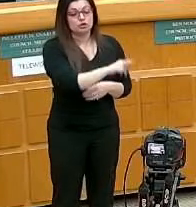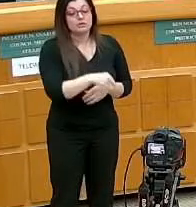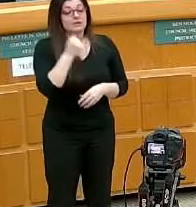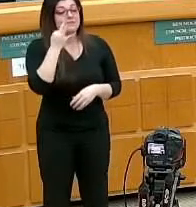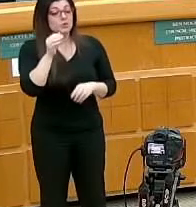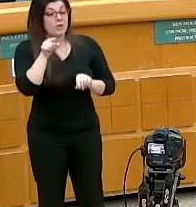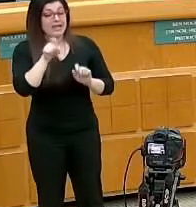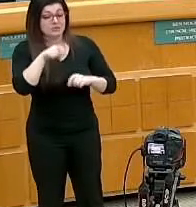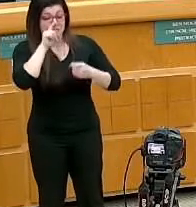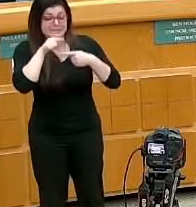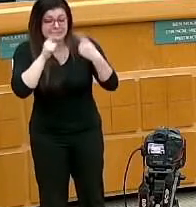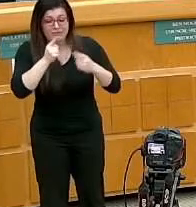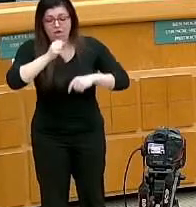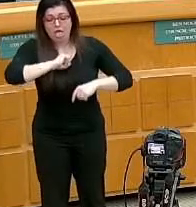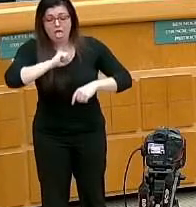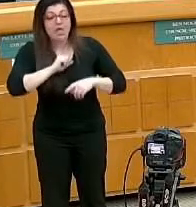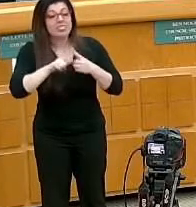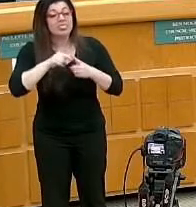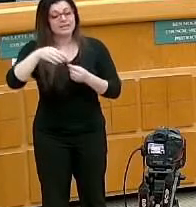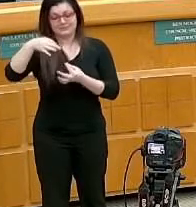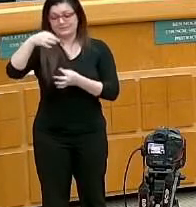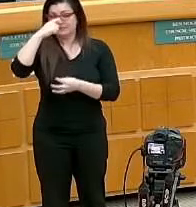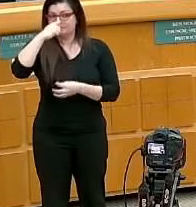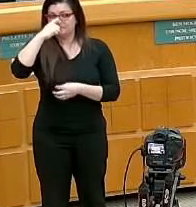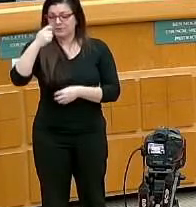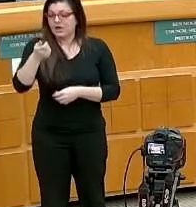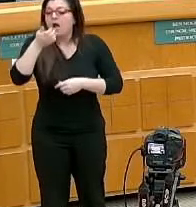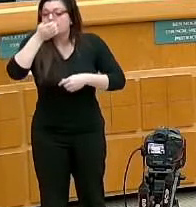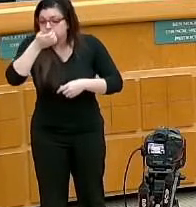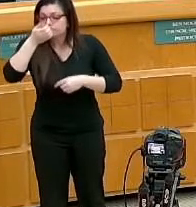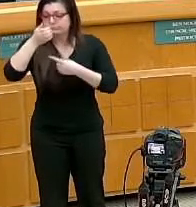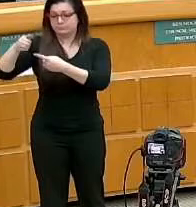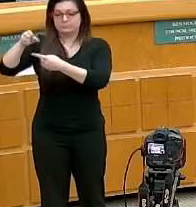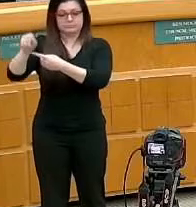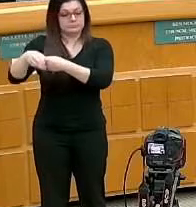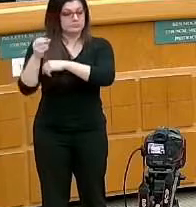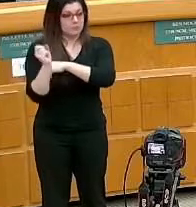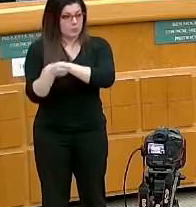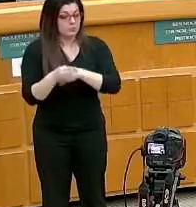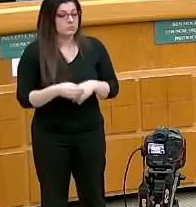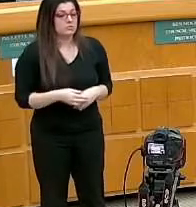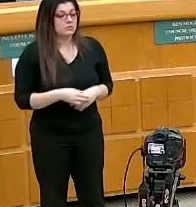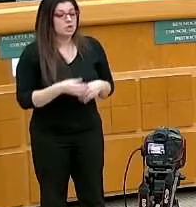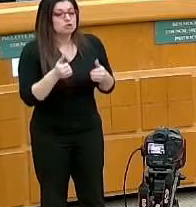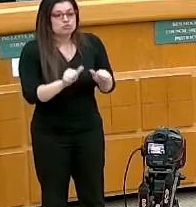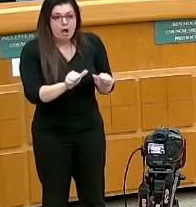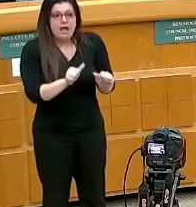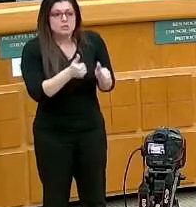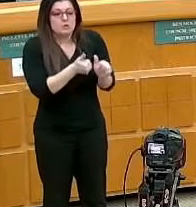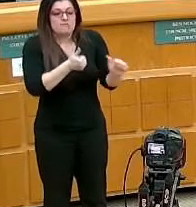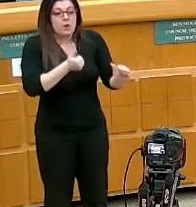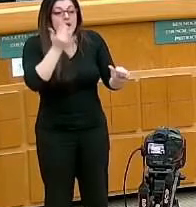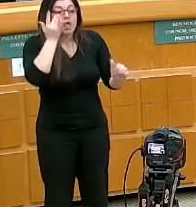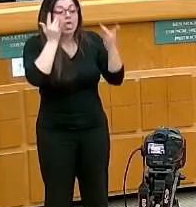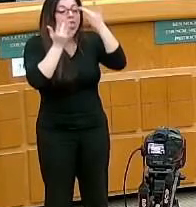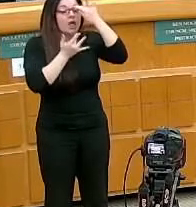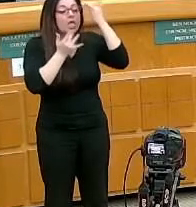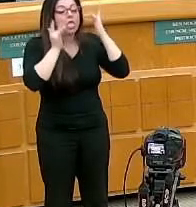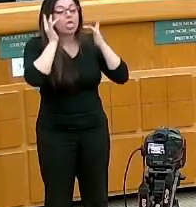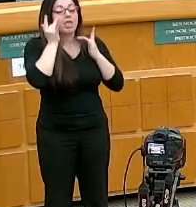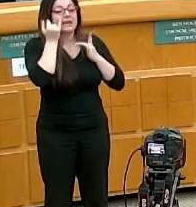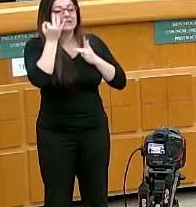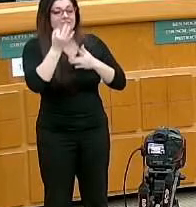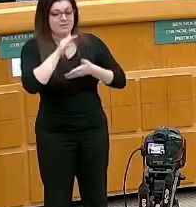your eyes, nose, and mouth with unwashed hands. And as always, if you are sick, stay at home and